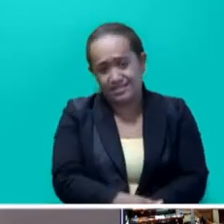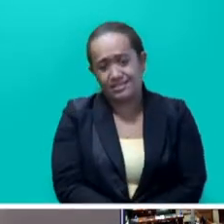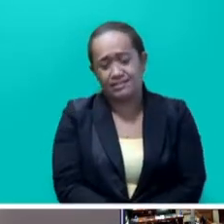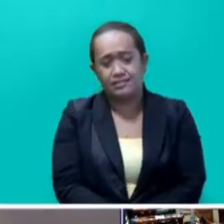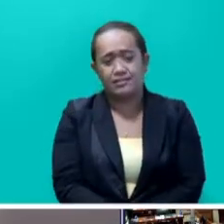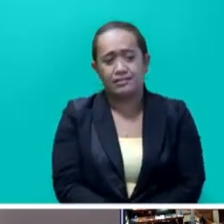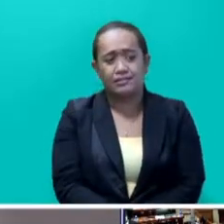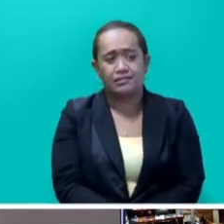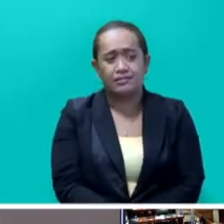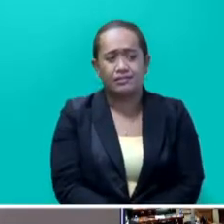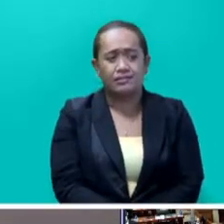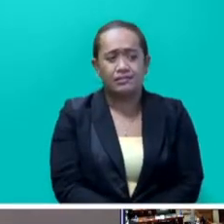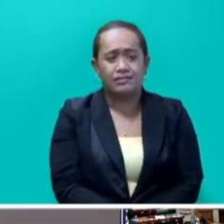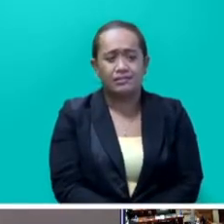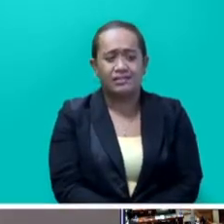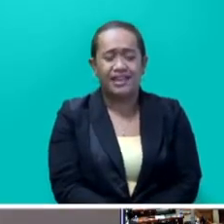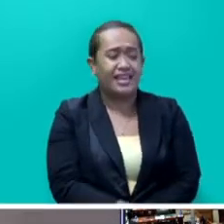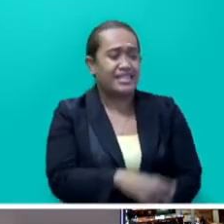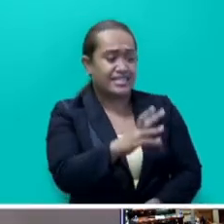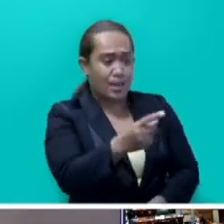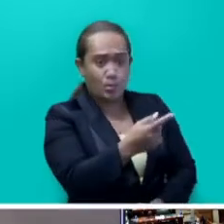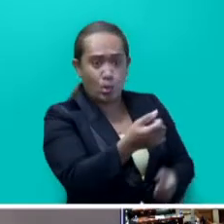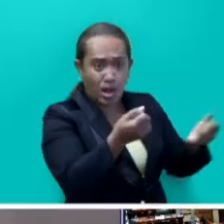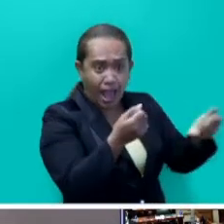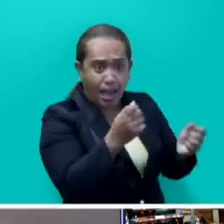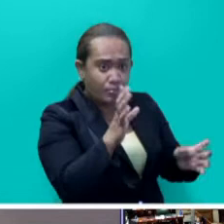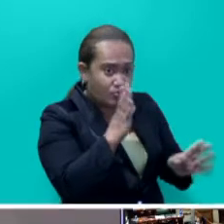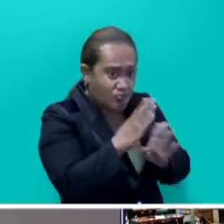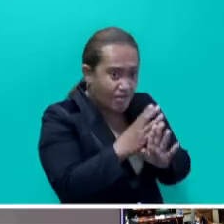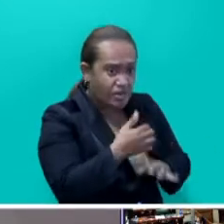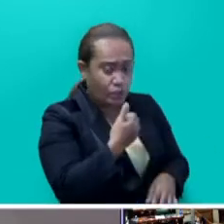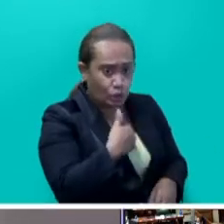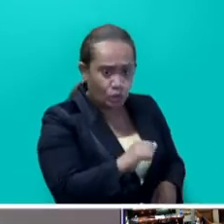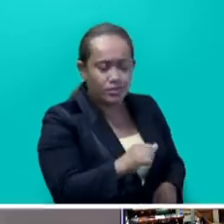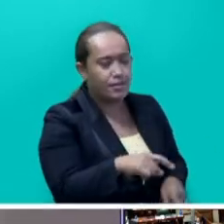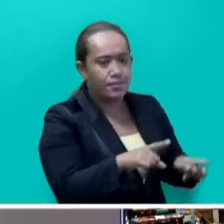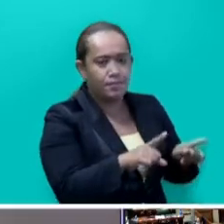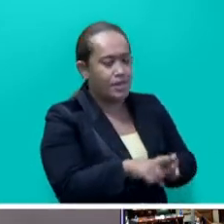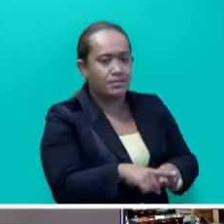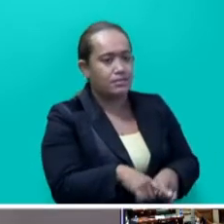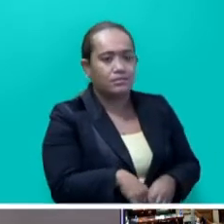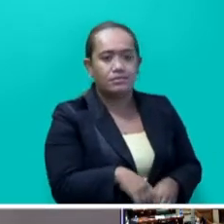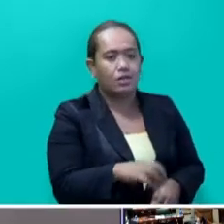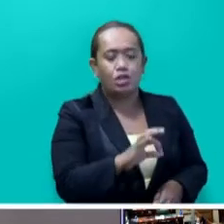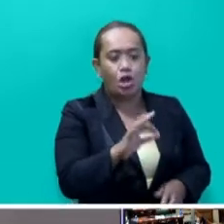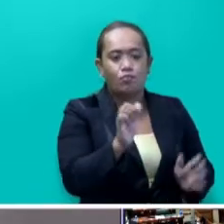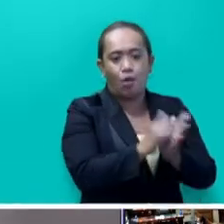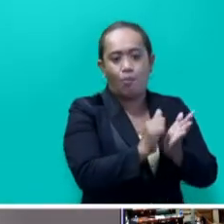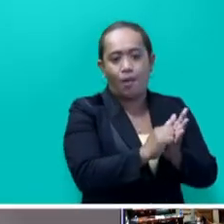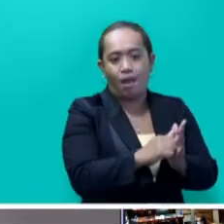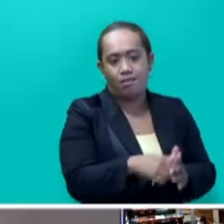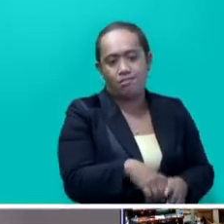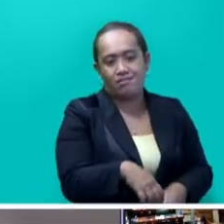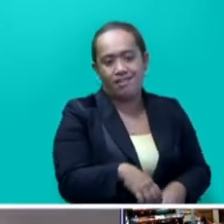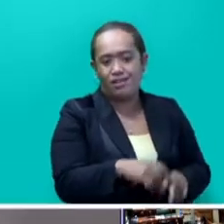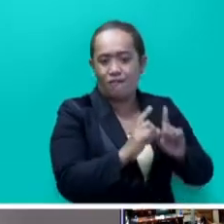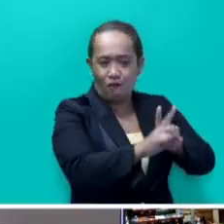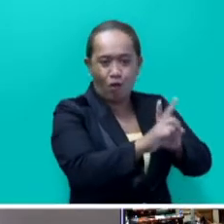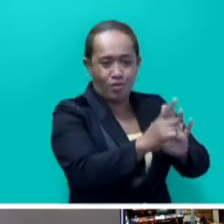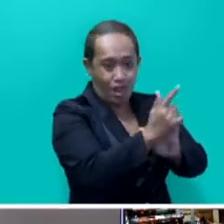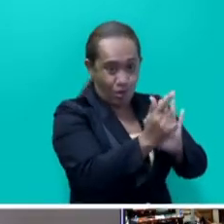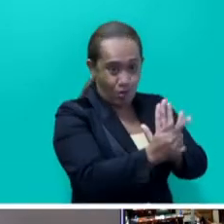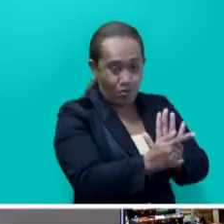living. So Honorable Ngirgen Tambor probably needs to go and study the how the application of PSV levy